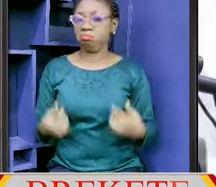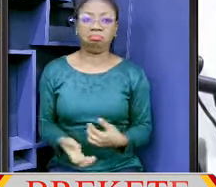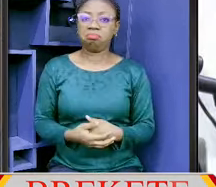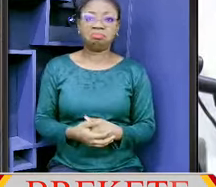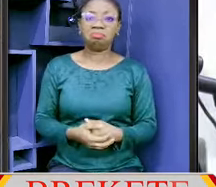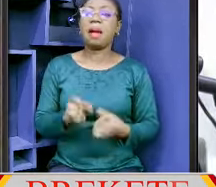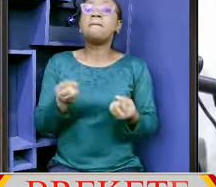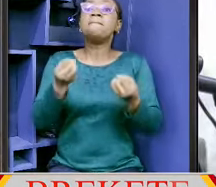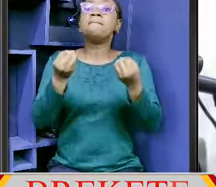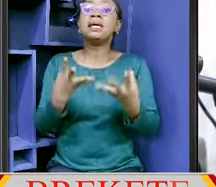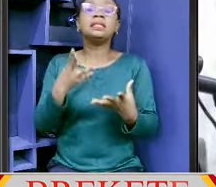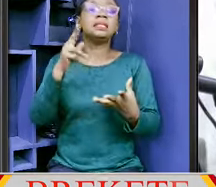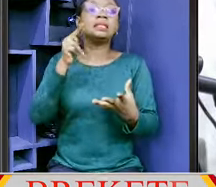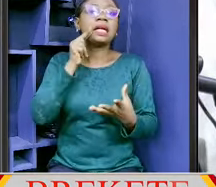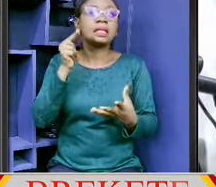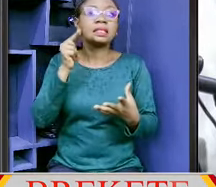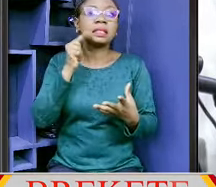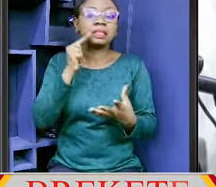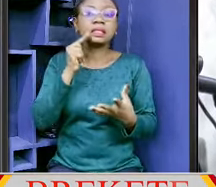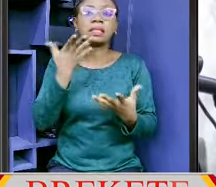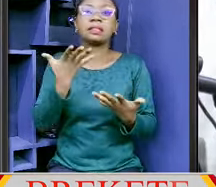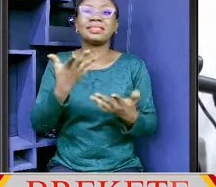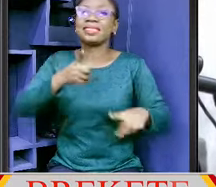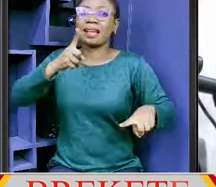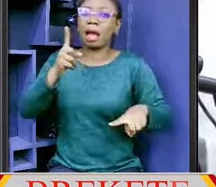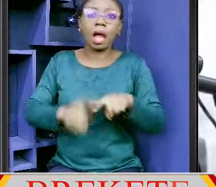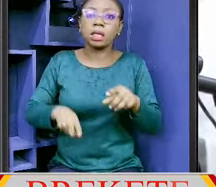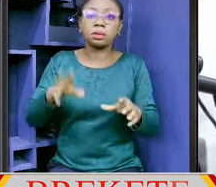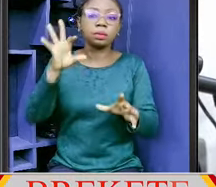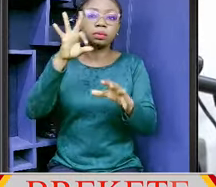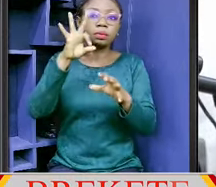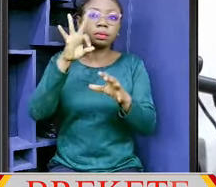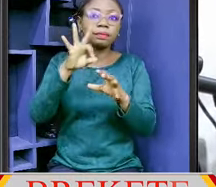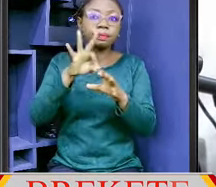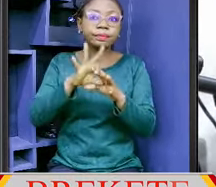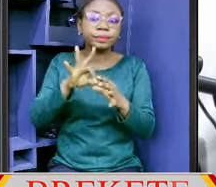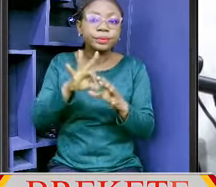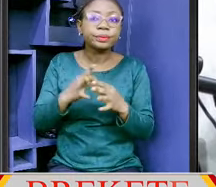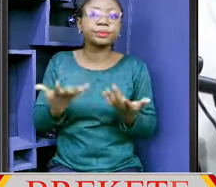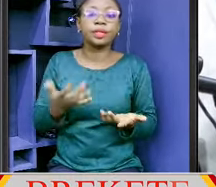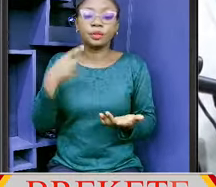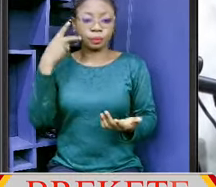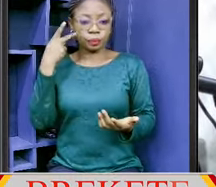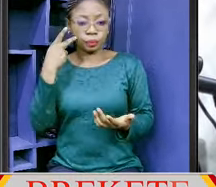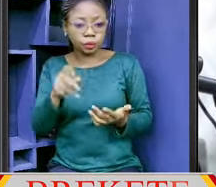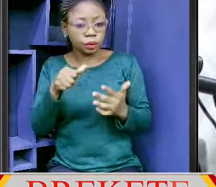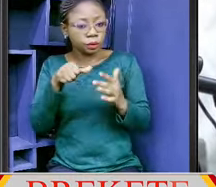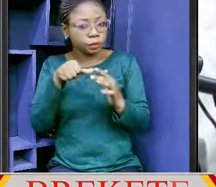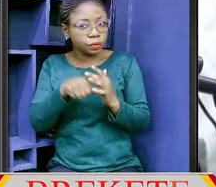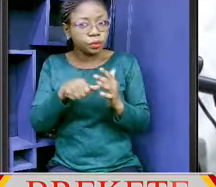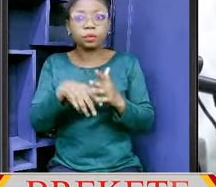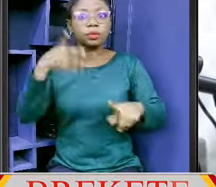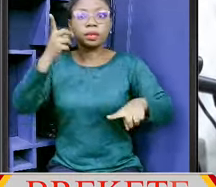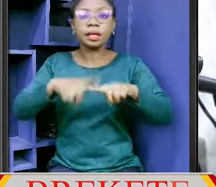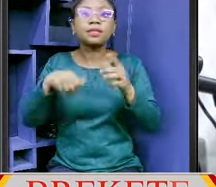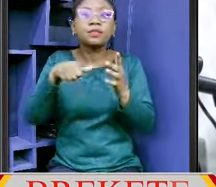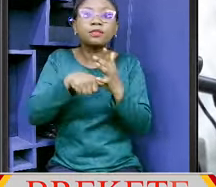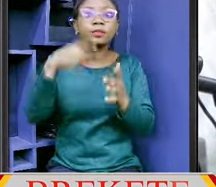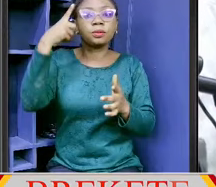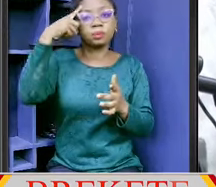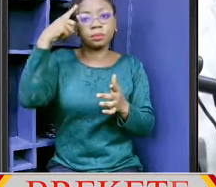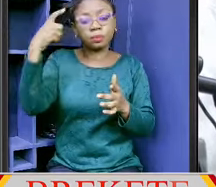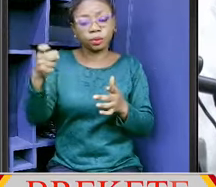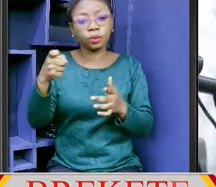Nigerians have been disenfranchised. You they see vote, you know feel vote because